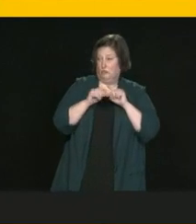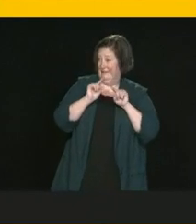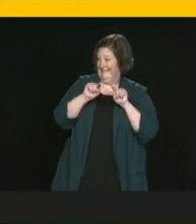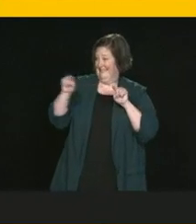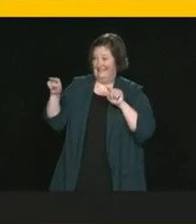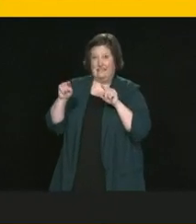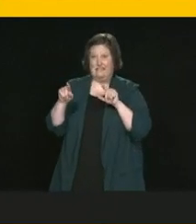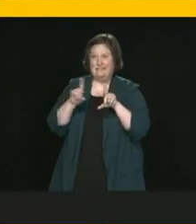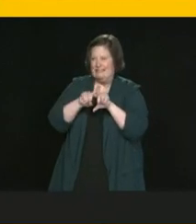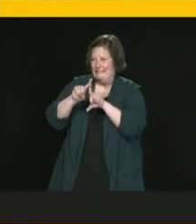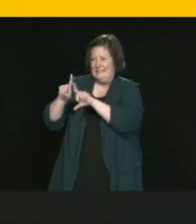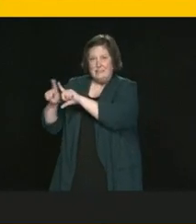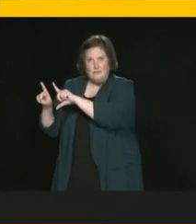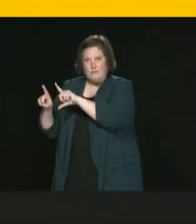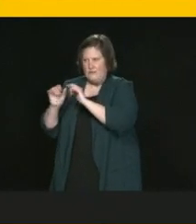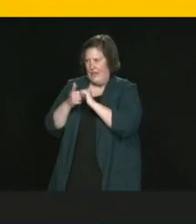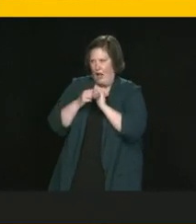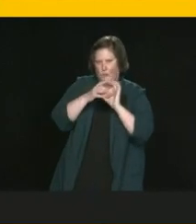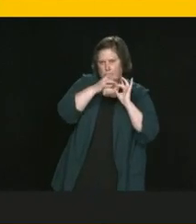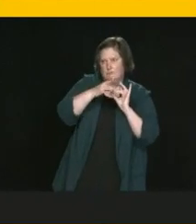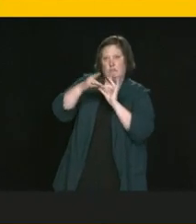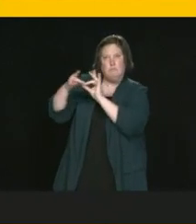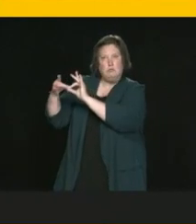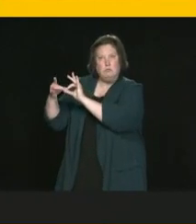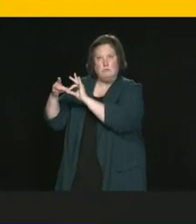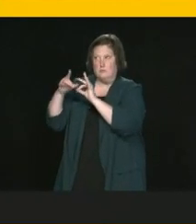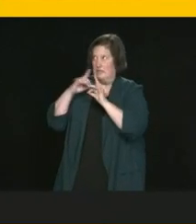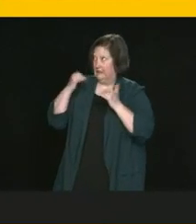given this crisis in the 21st century.